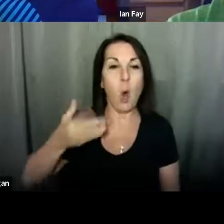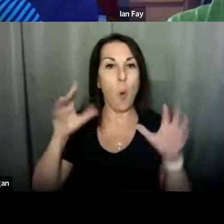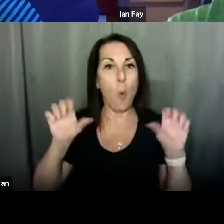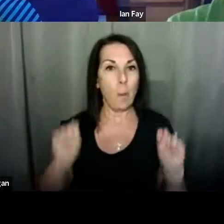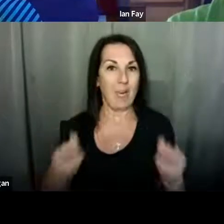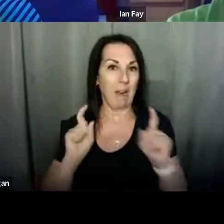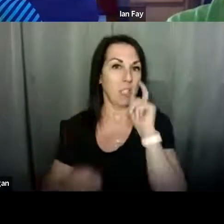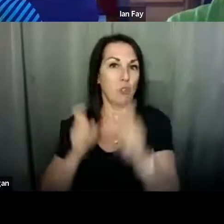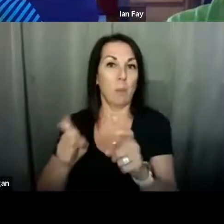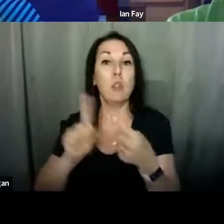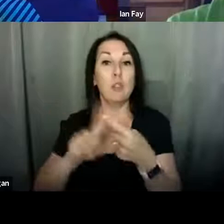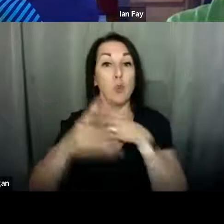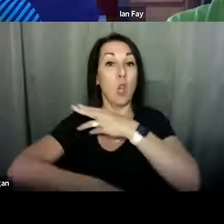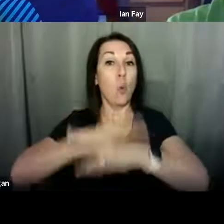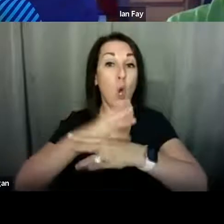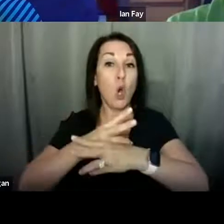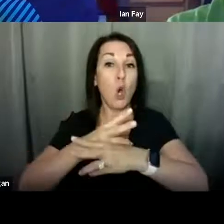contribute to the world.